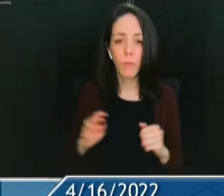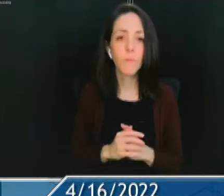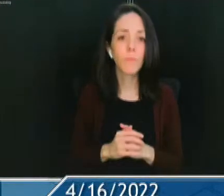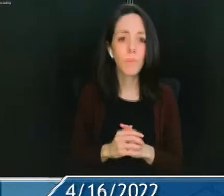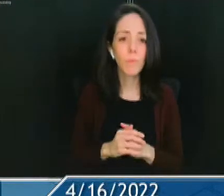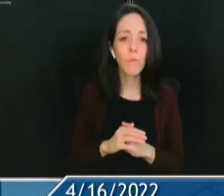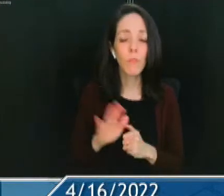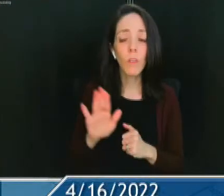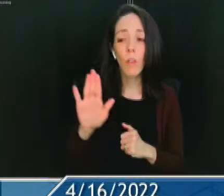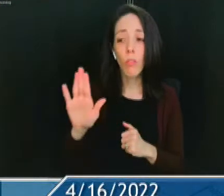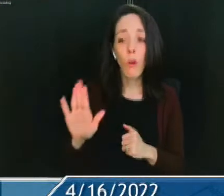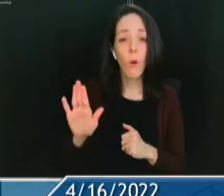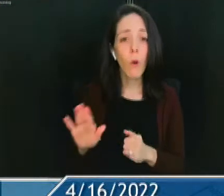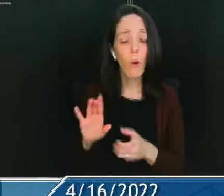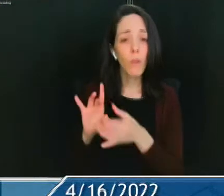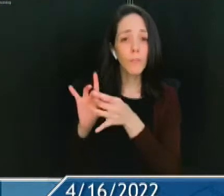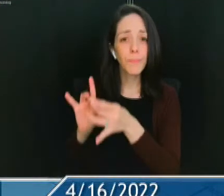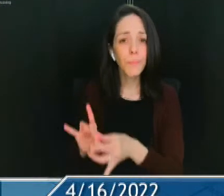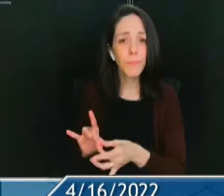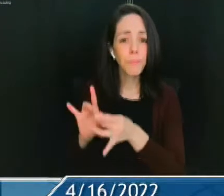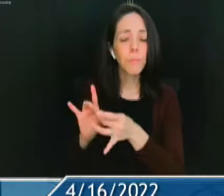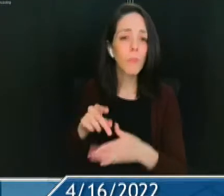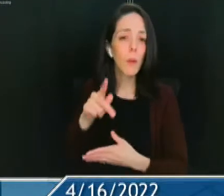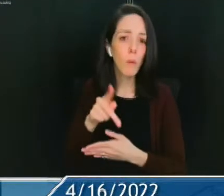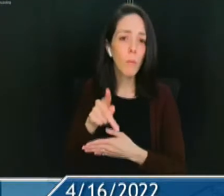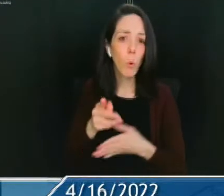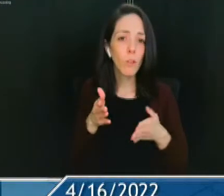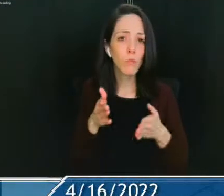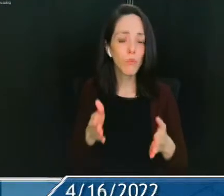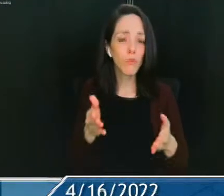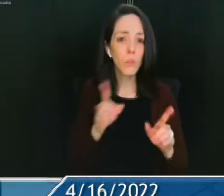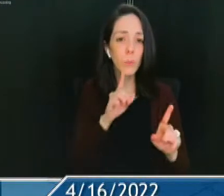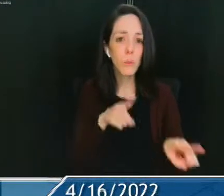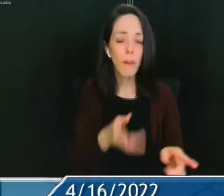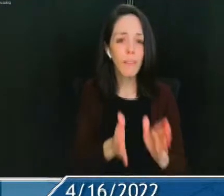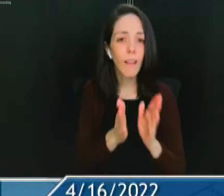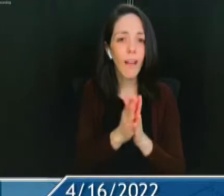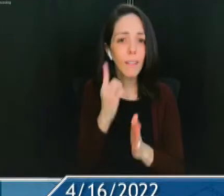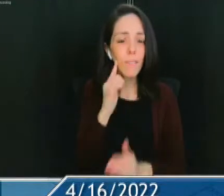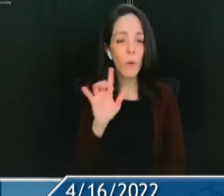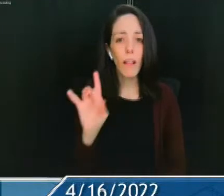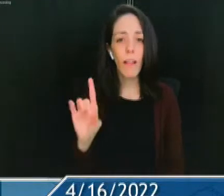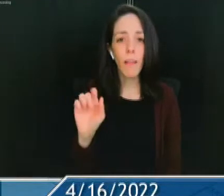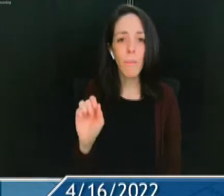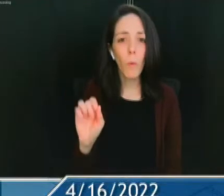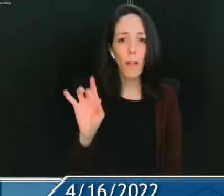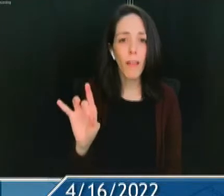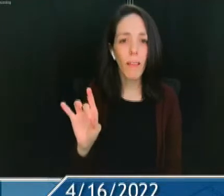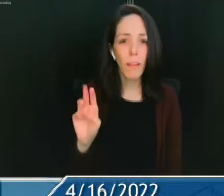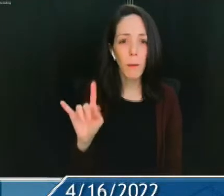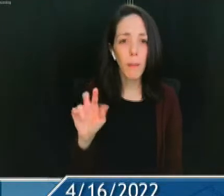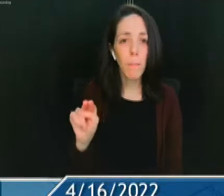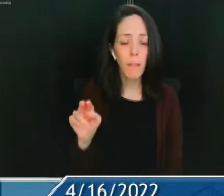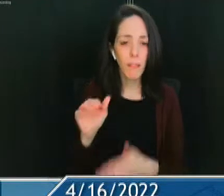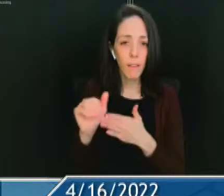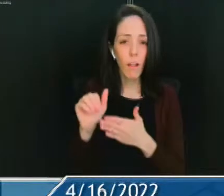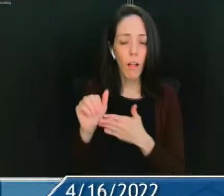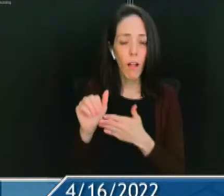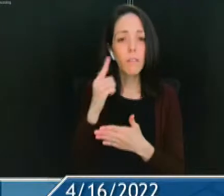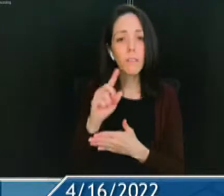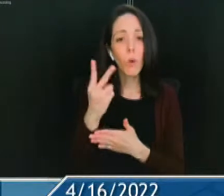decision packages, Portland Street Response is asking for $8.8 million for 2 years to fund